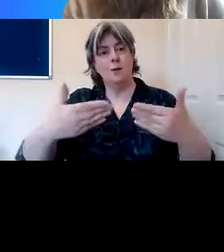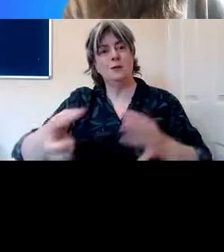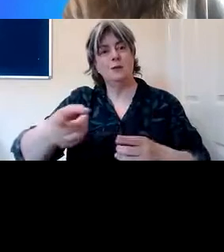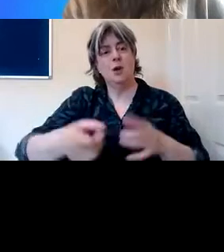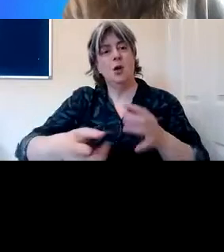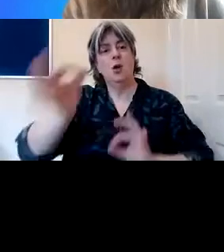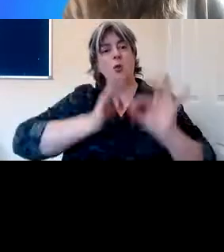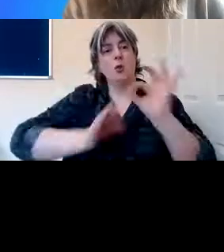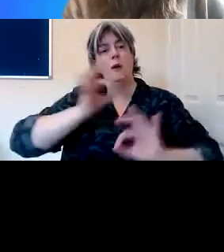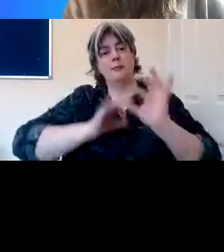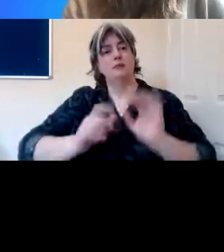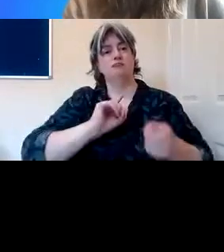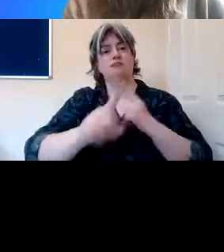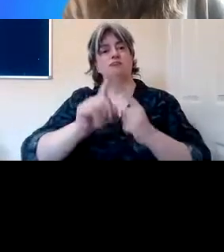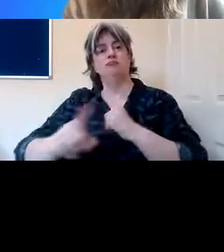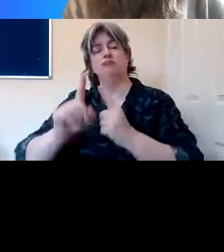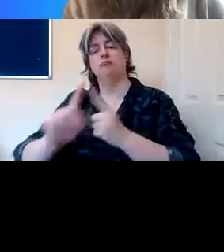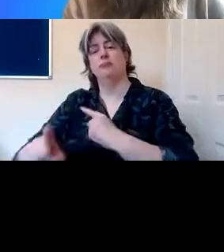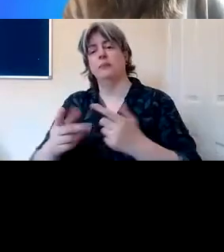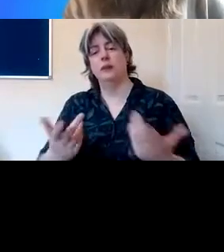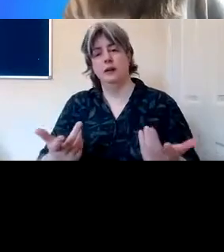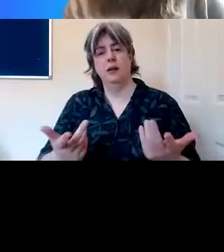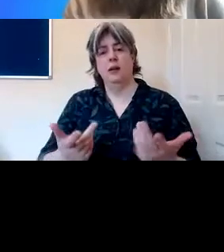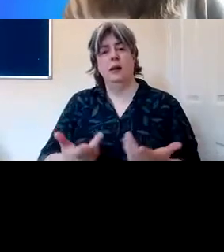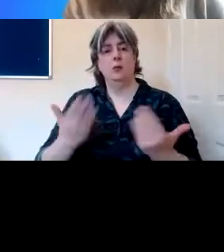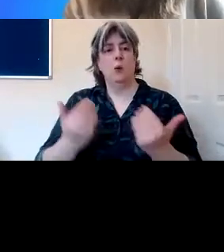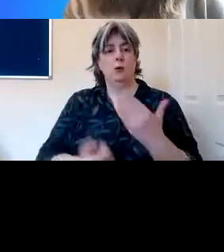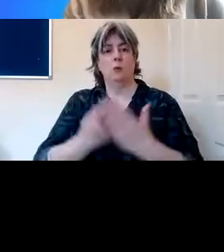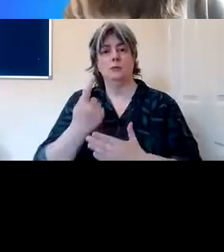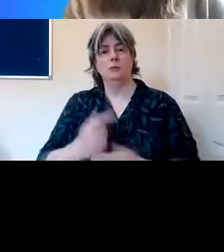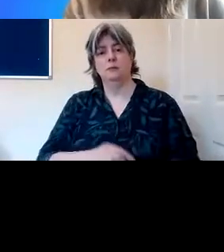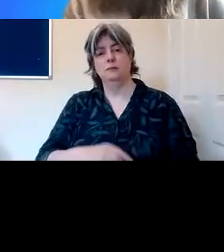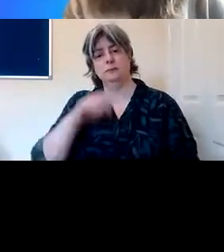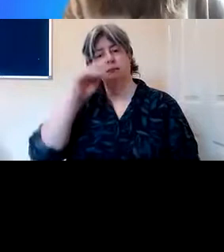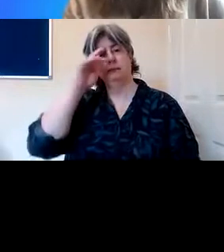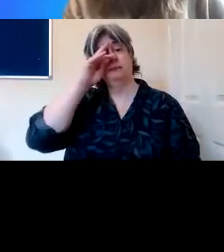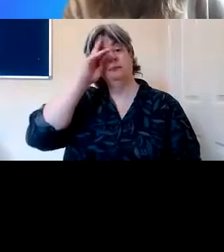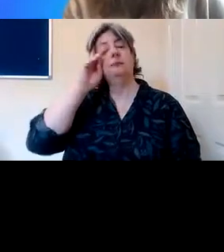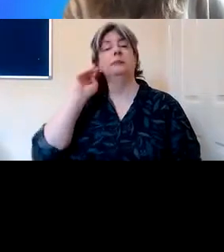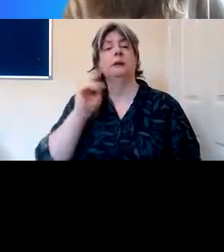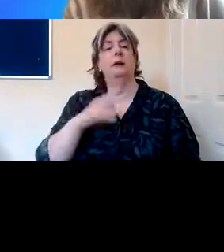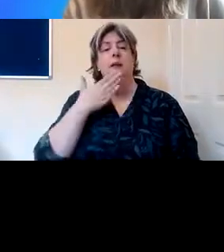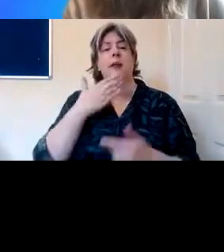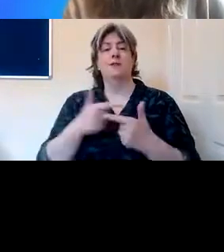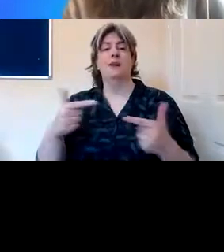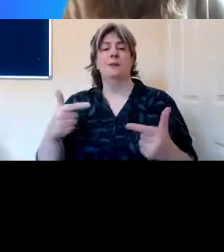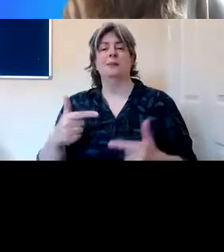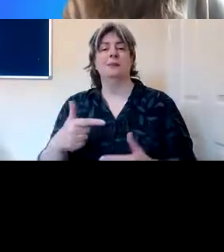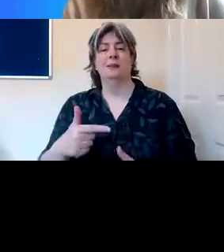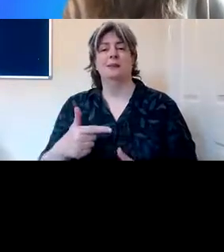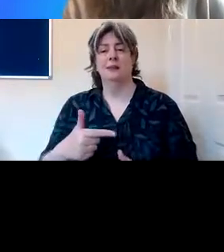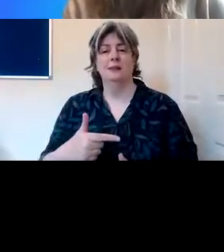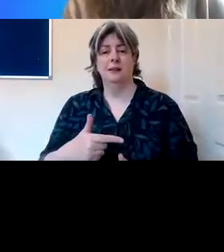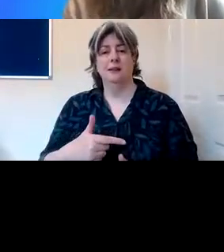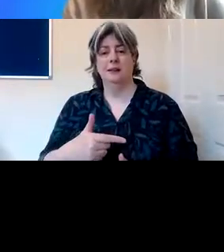members of the public's questions, and it really is a very welcome opportunity. Thank you very much.